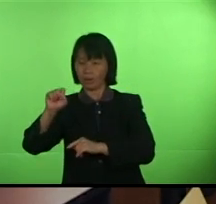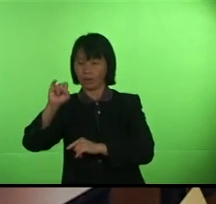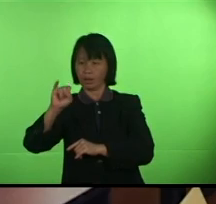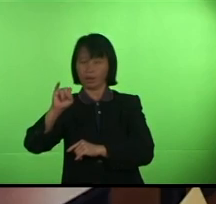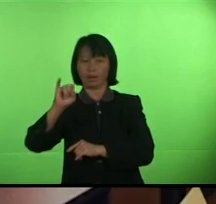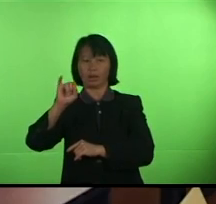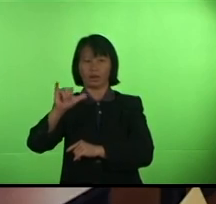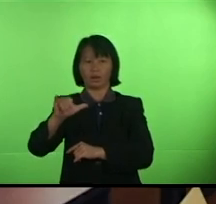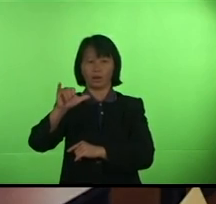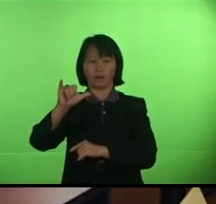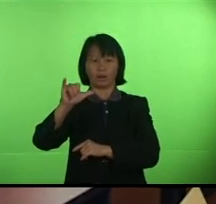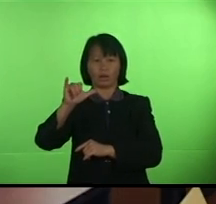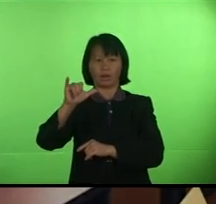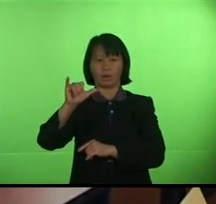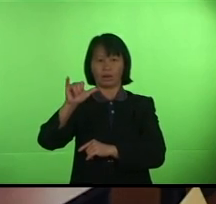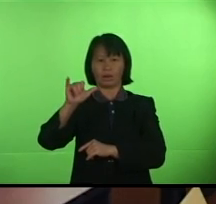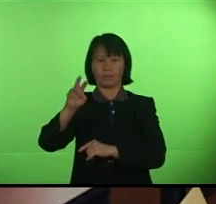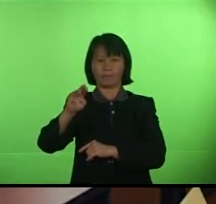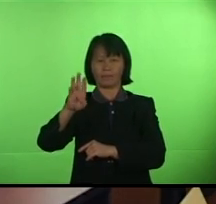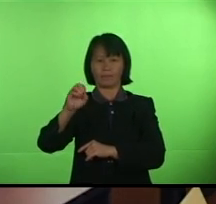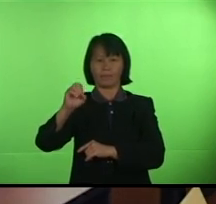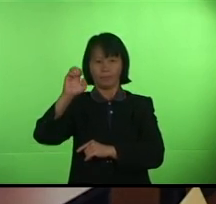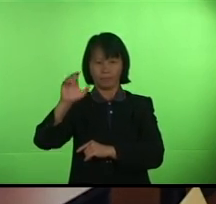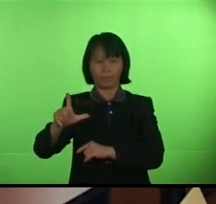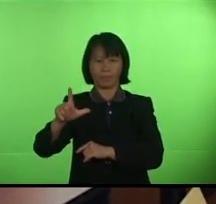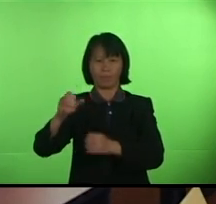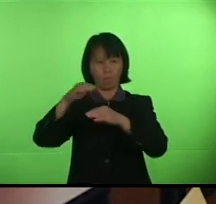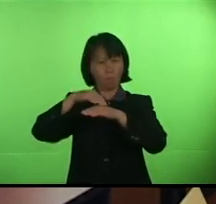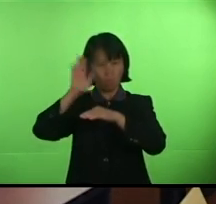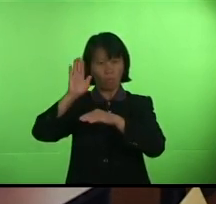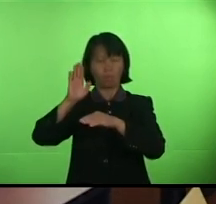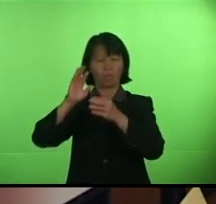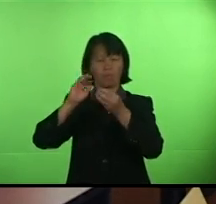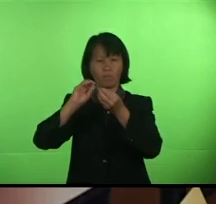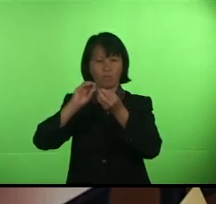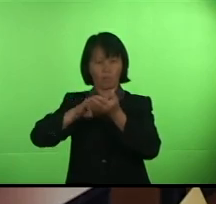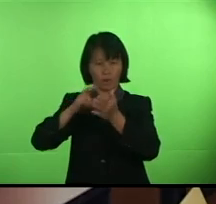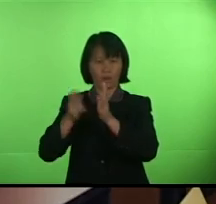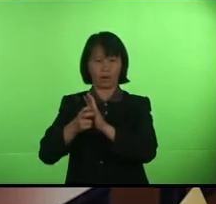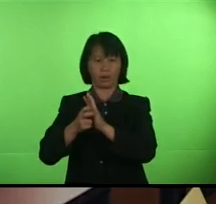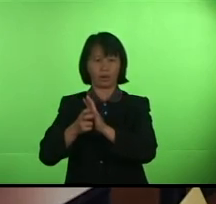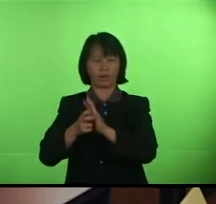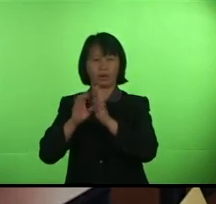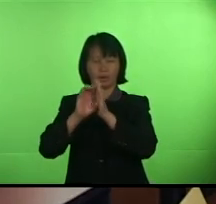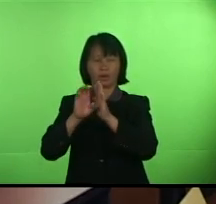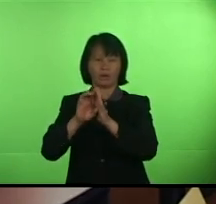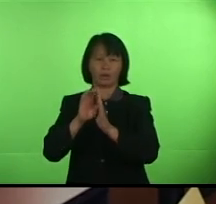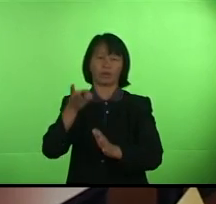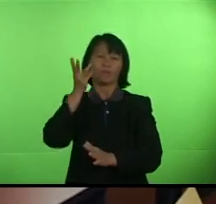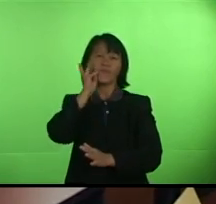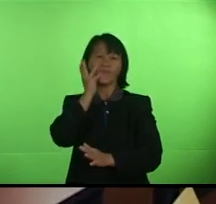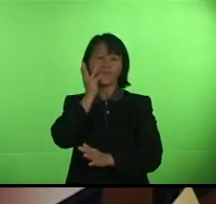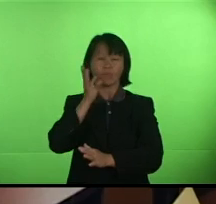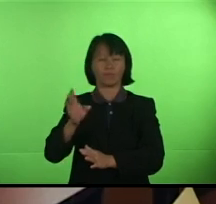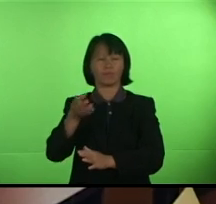them can be culture bound. Alright? So take this picture of a rice stalk. This is a symbol of a rice